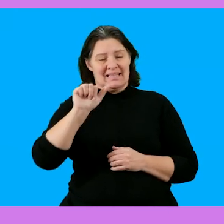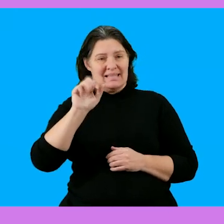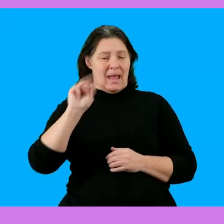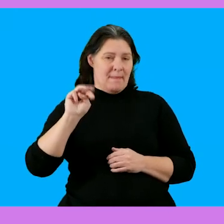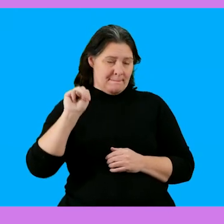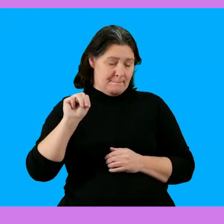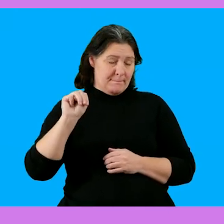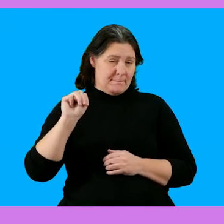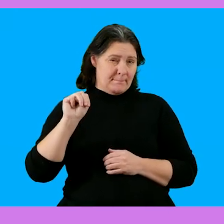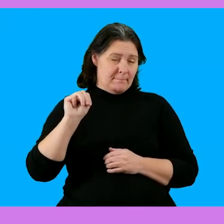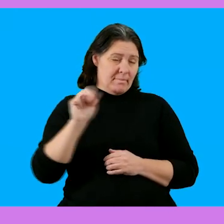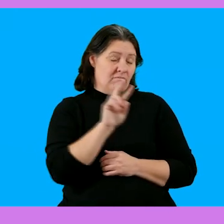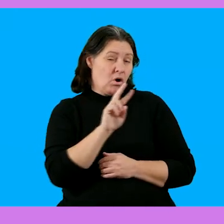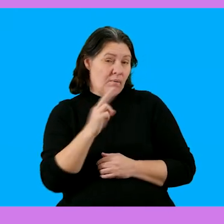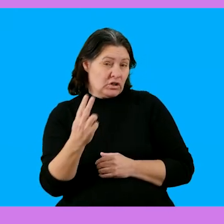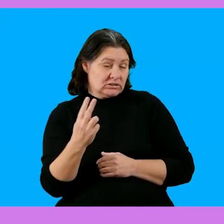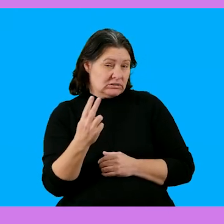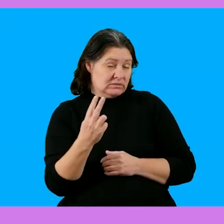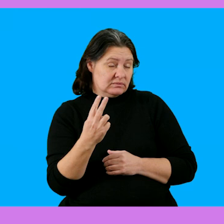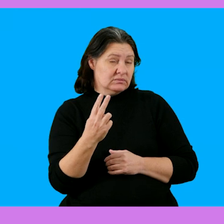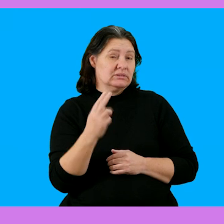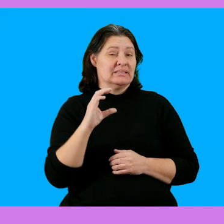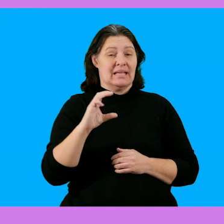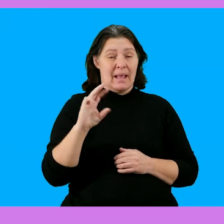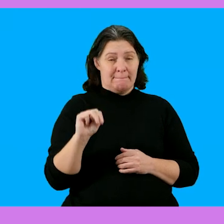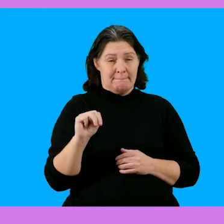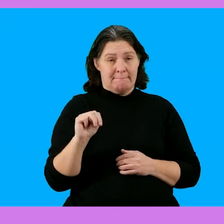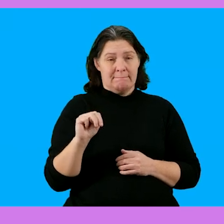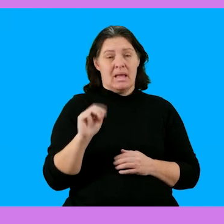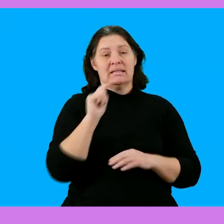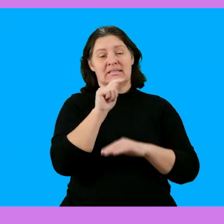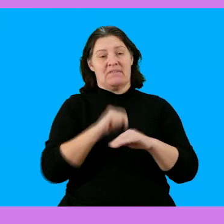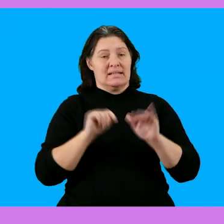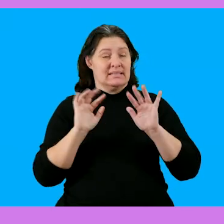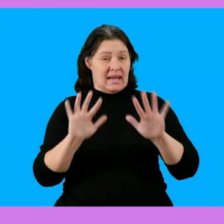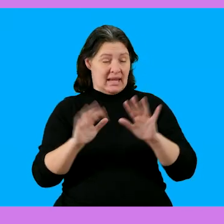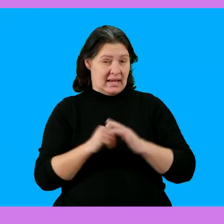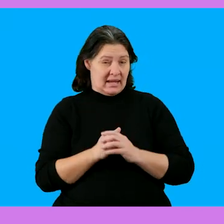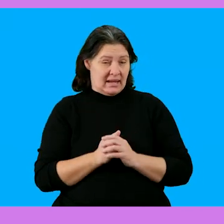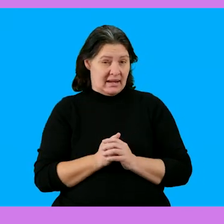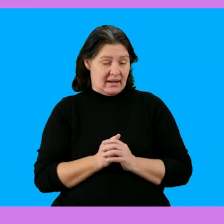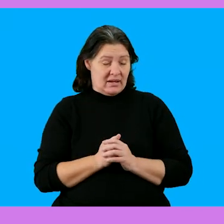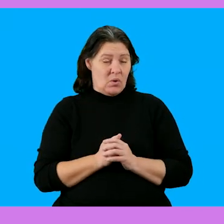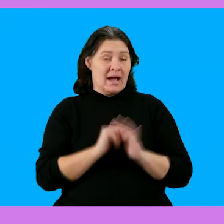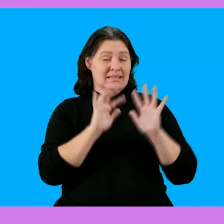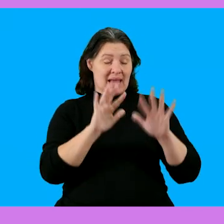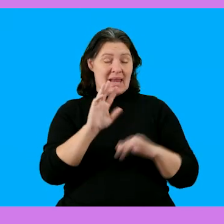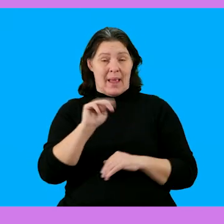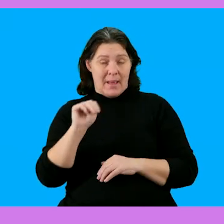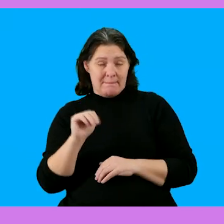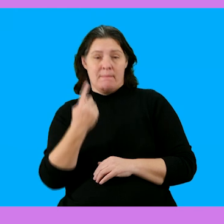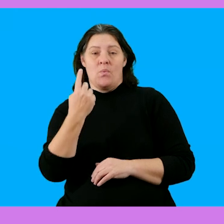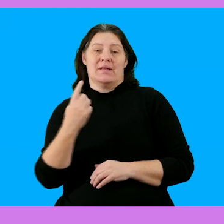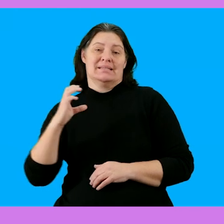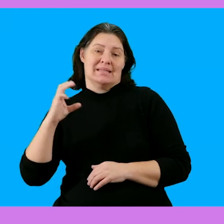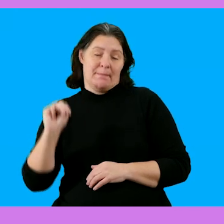296 millimeters. So therefore, if I convert that to centimeters, I will divide by 10, right? Because 10 millimeters